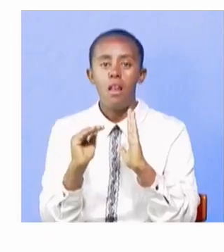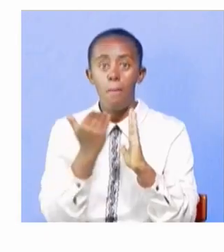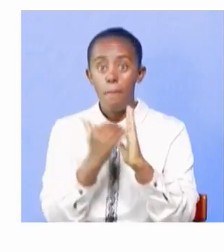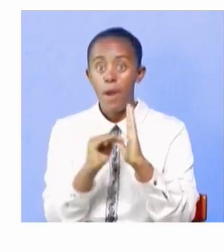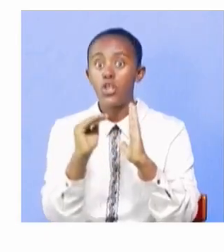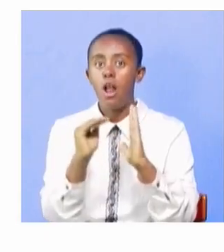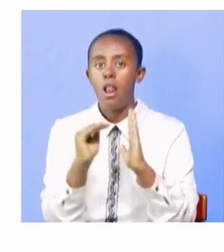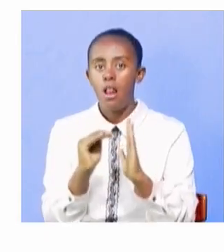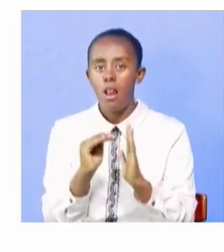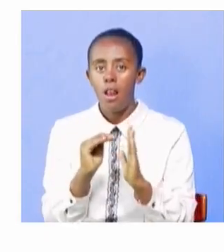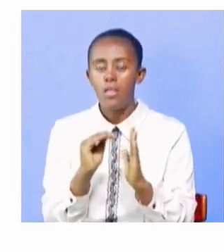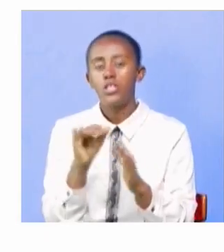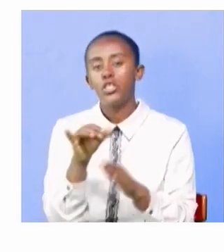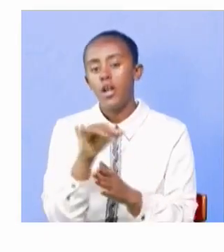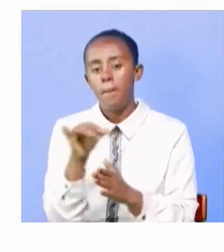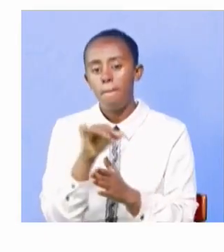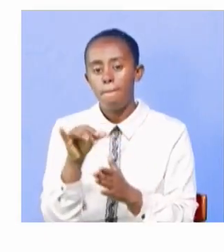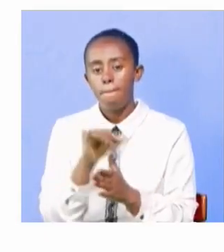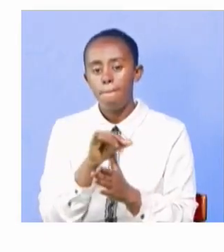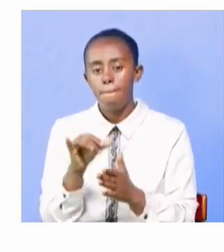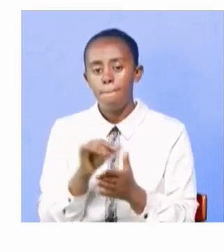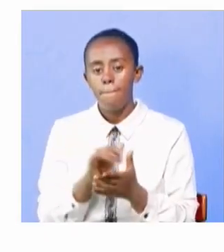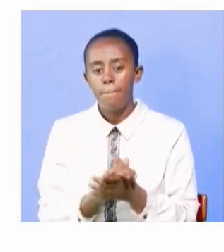Partial synonym.